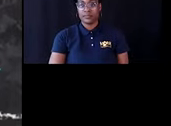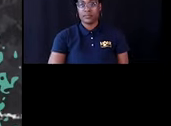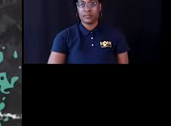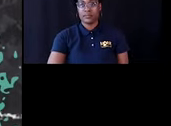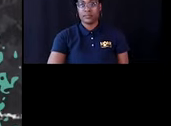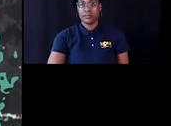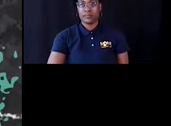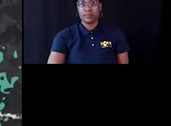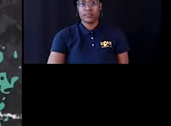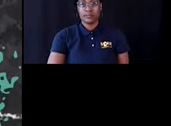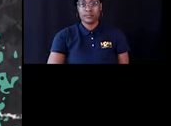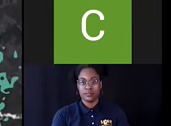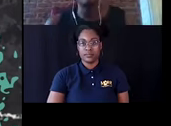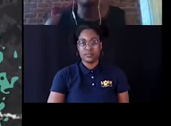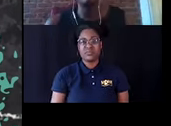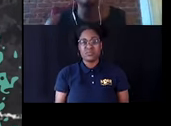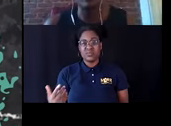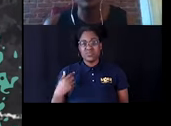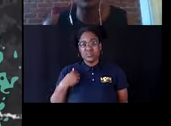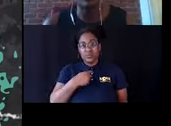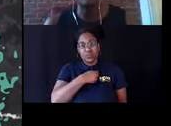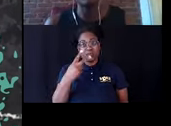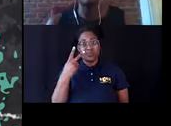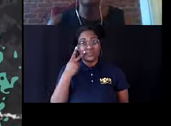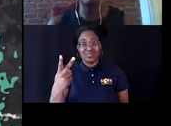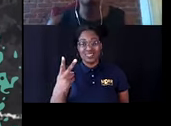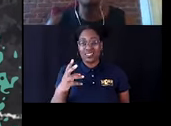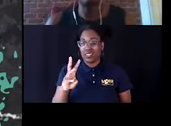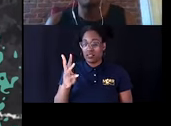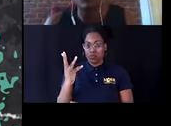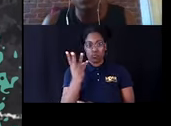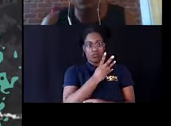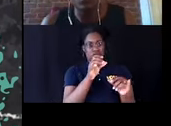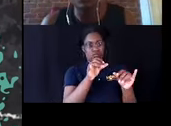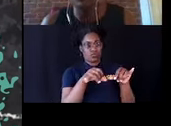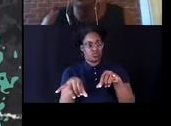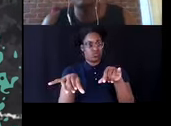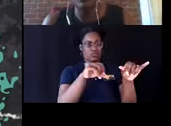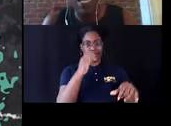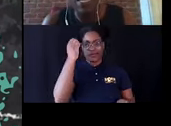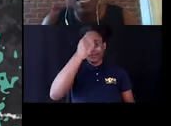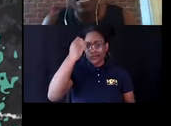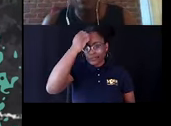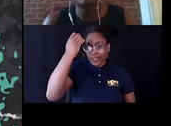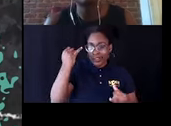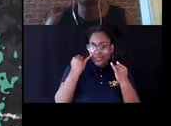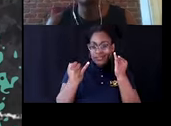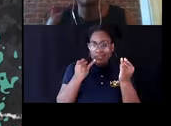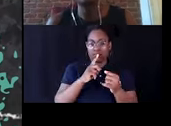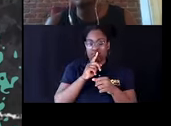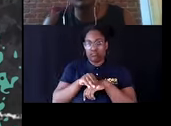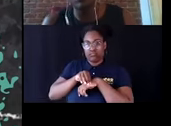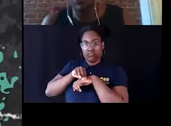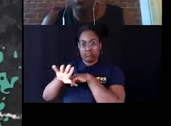And so we see that these Western standards have been imposed for what gender norms look like, that